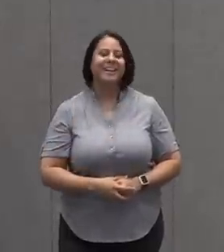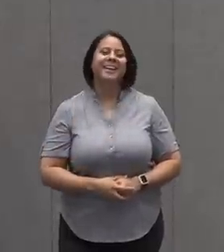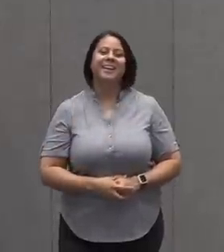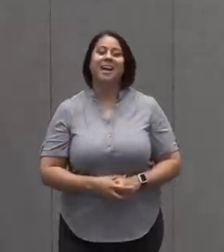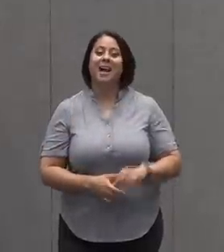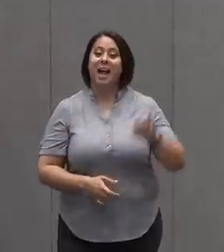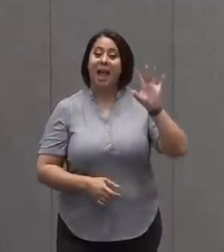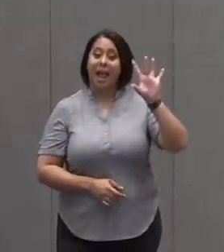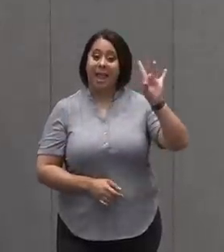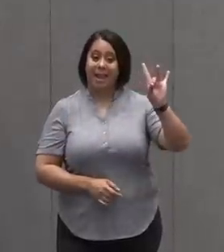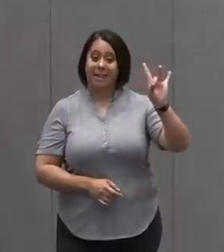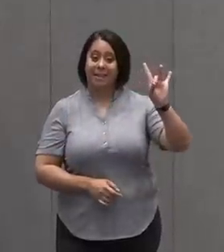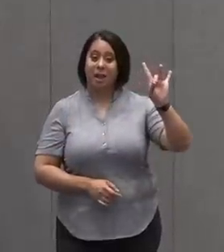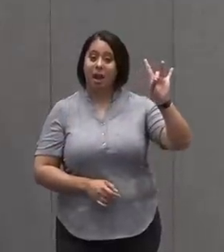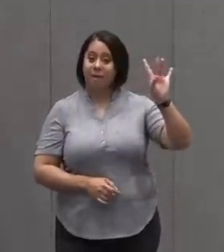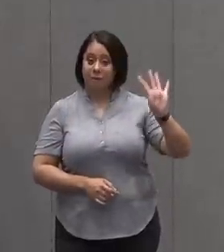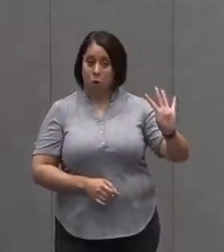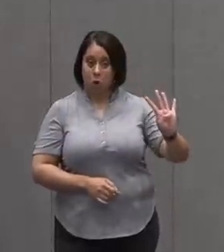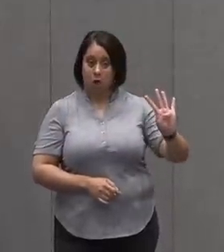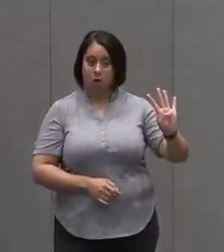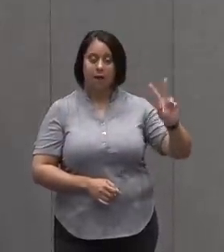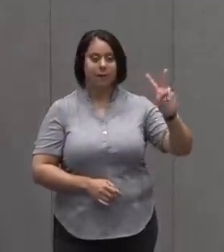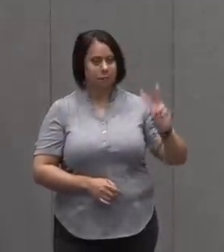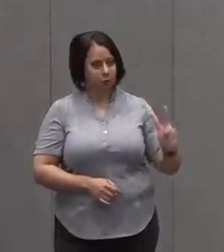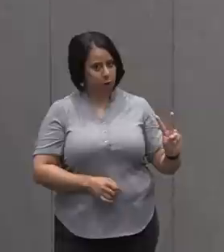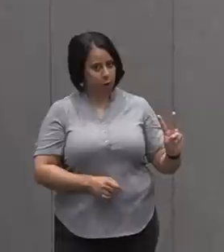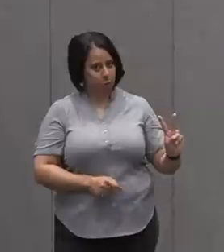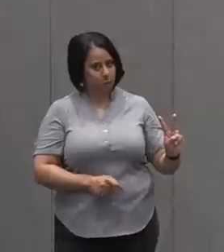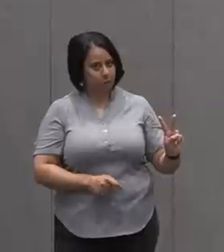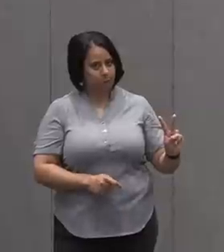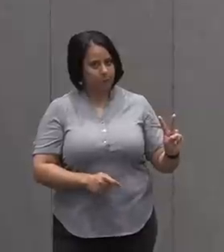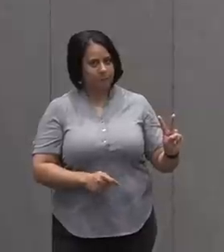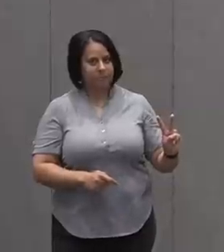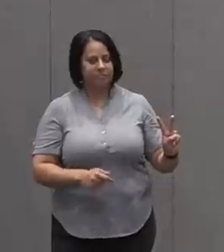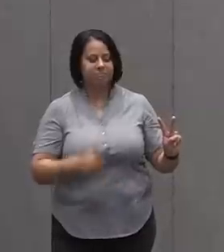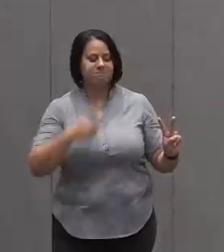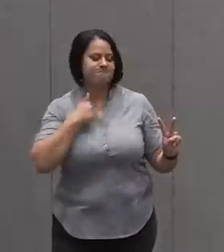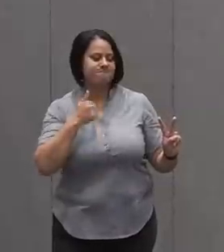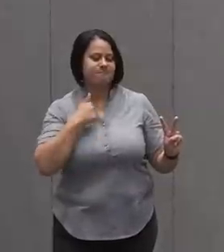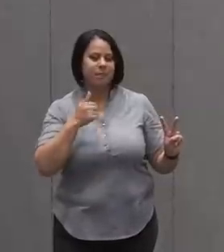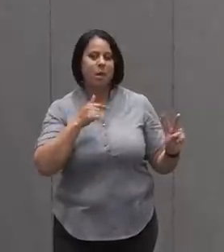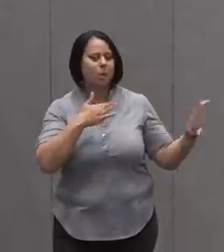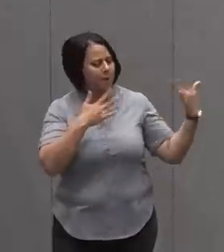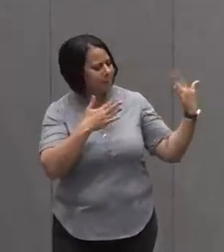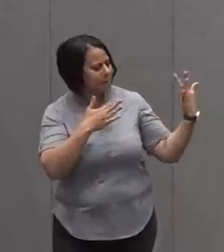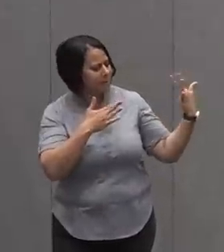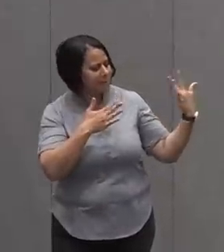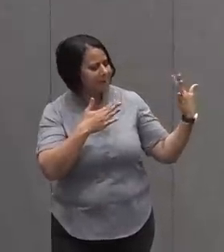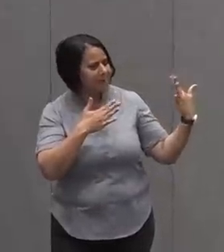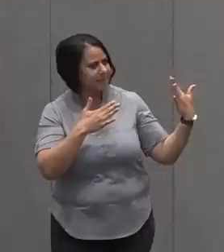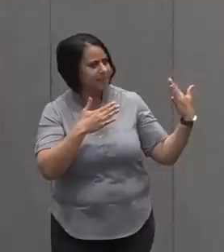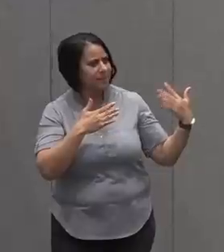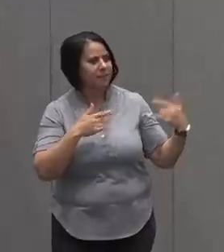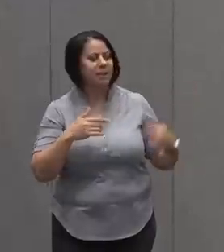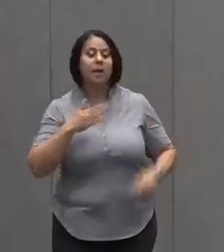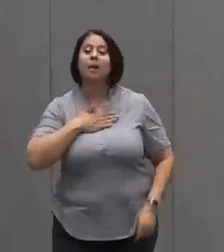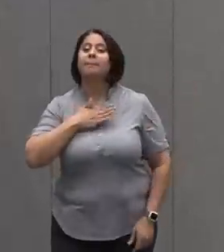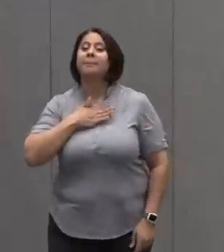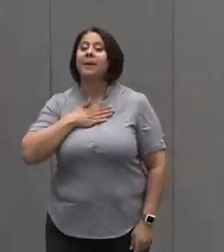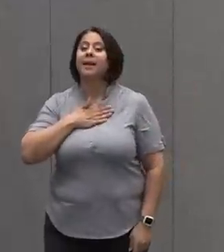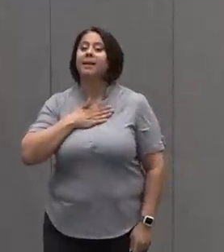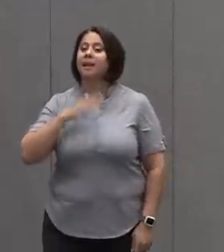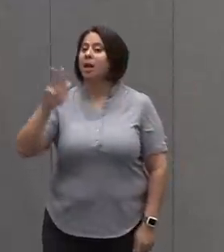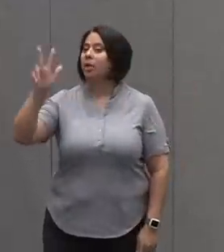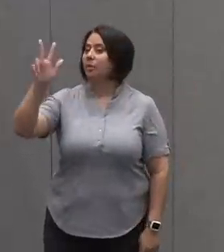8, a 4, and a 2. So let's see. I want to... Wait. What? What do you have? I have